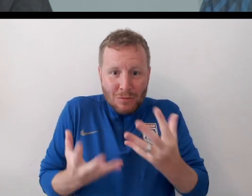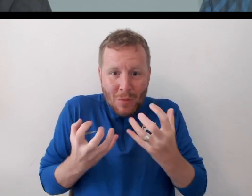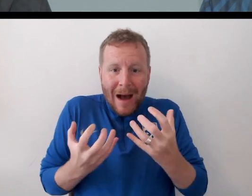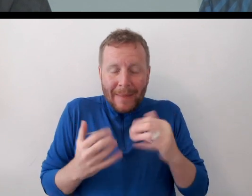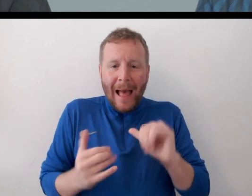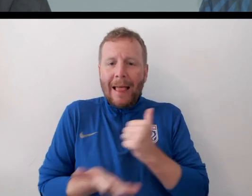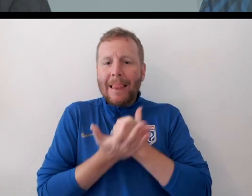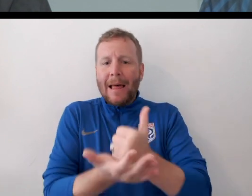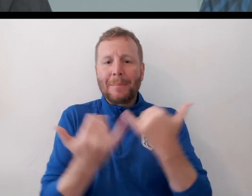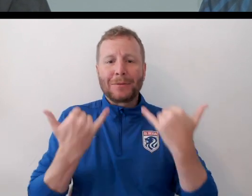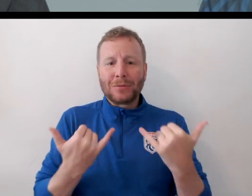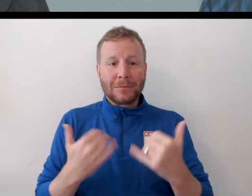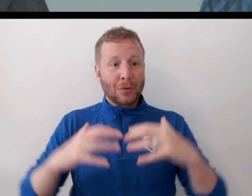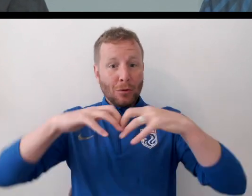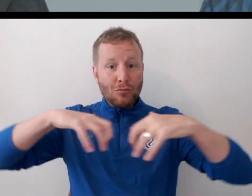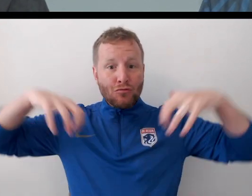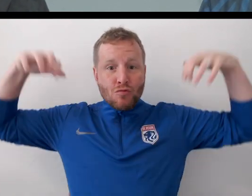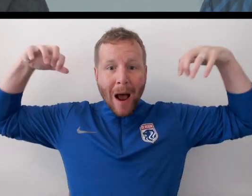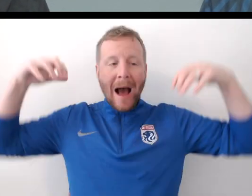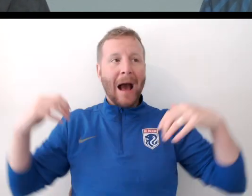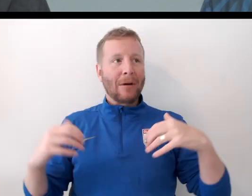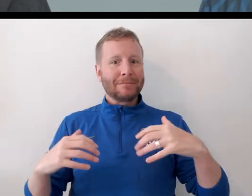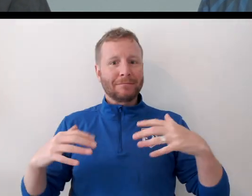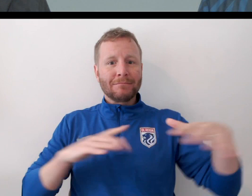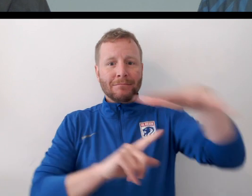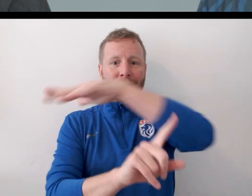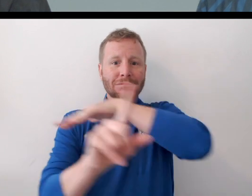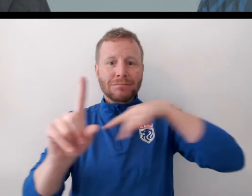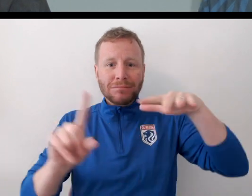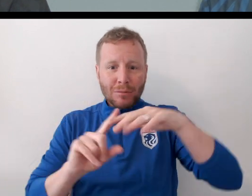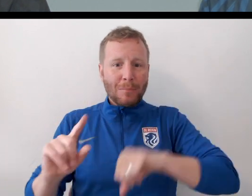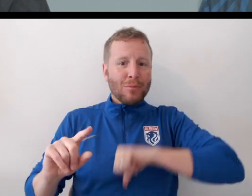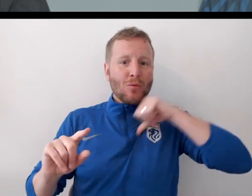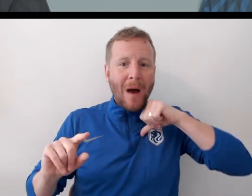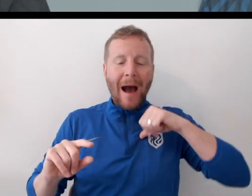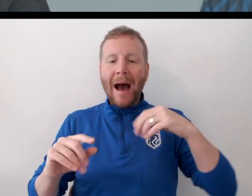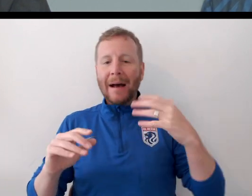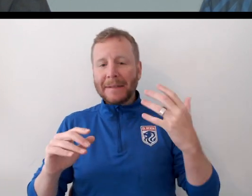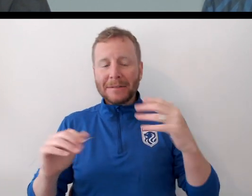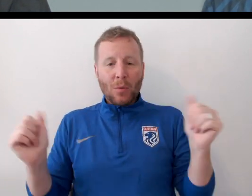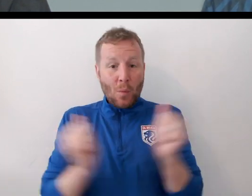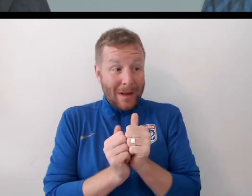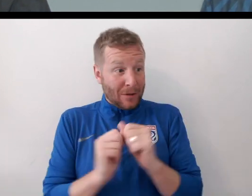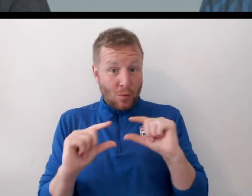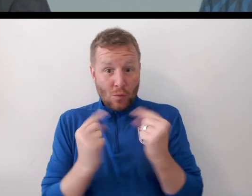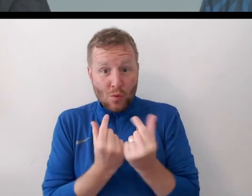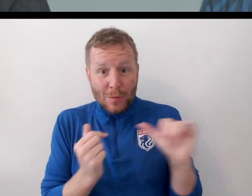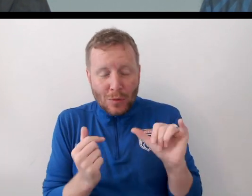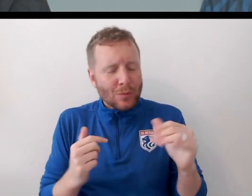think that helped us today. Like, you have the crowd, we have the atmosphere, and then we got to have something a little bit special within the group as well. So